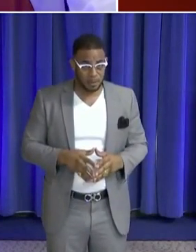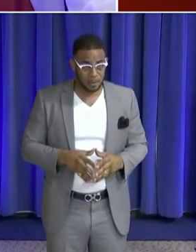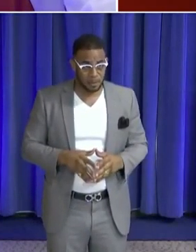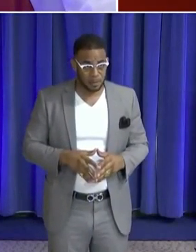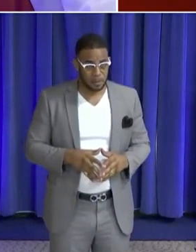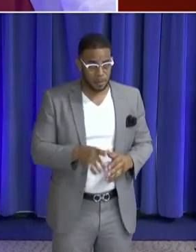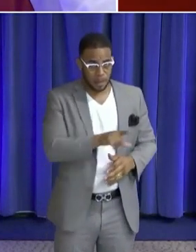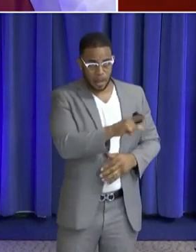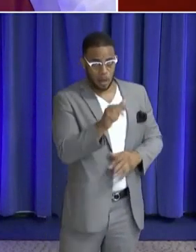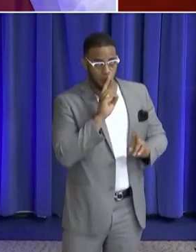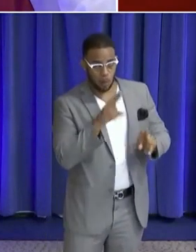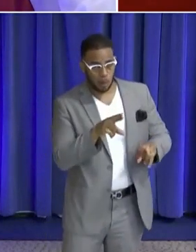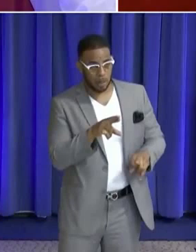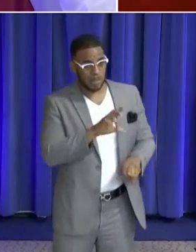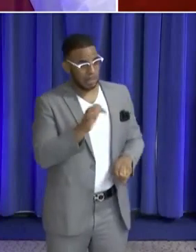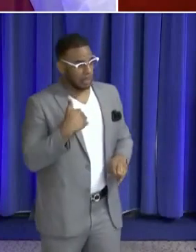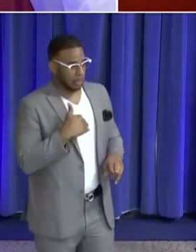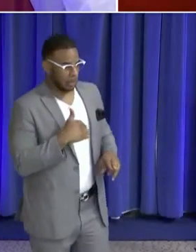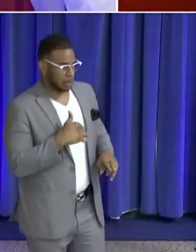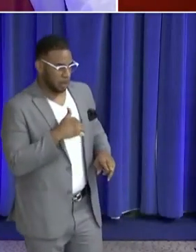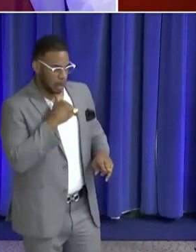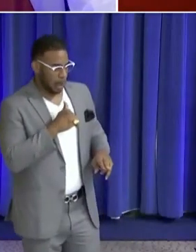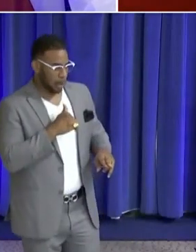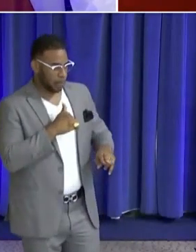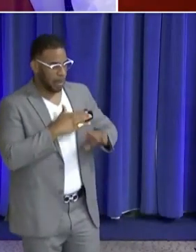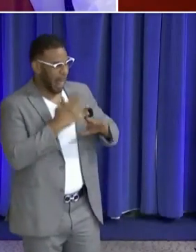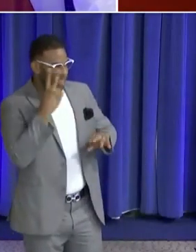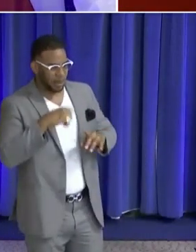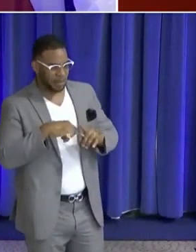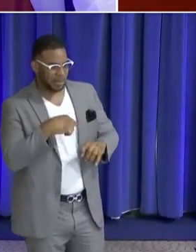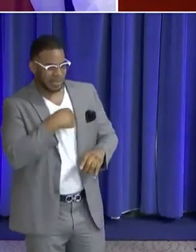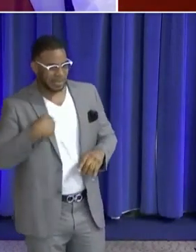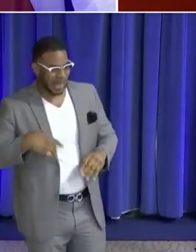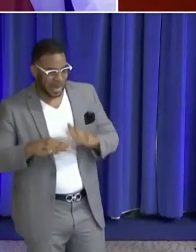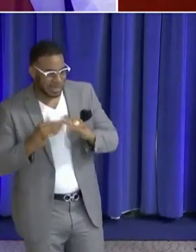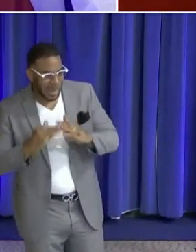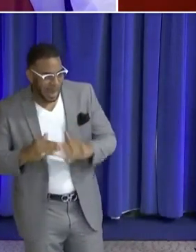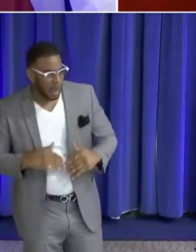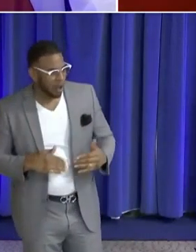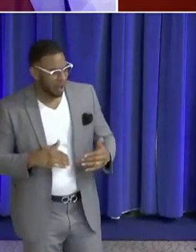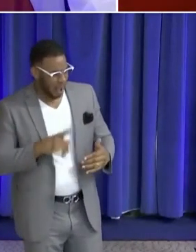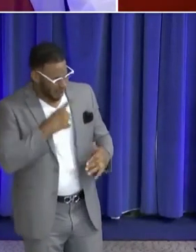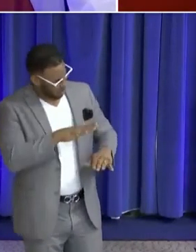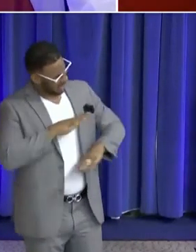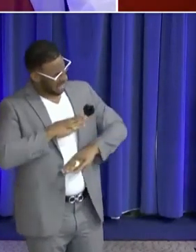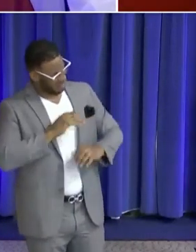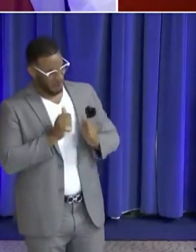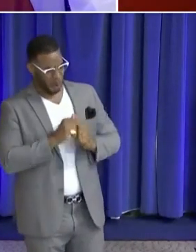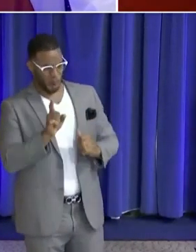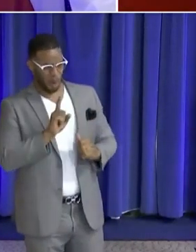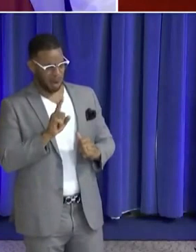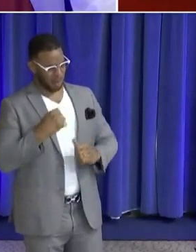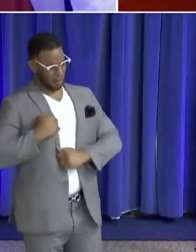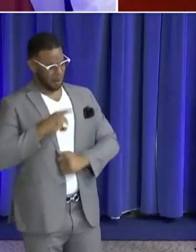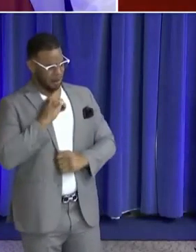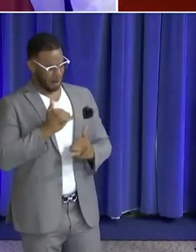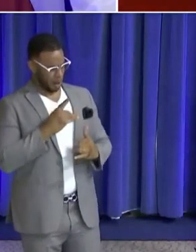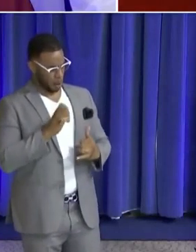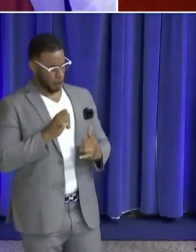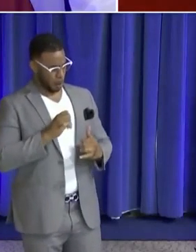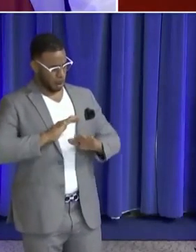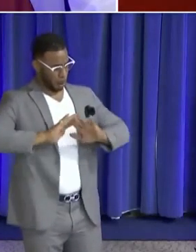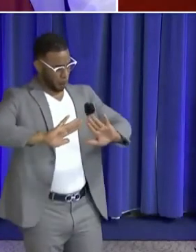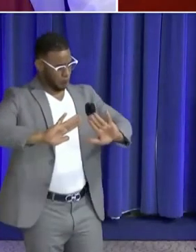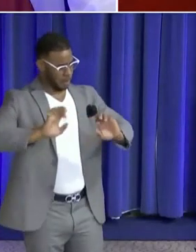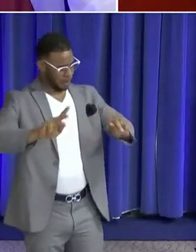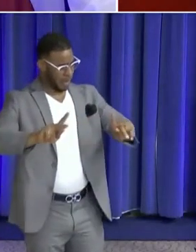Since they're no longer blocking so many streets today, like I saw in Chinatown yesterday, are you satisfied with where they're at now, or would you like them to scale back